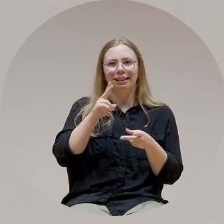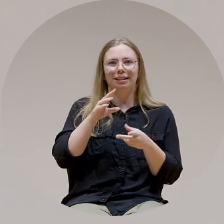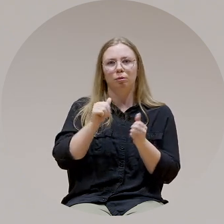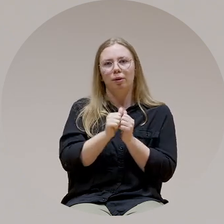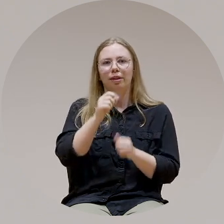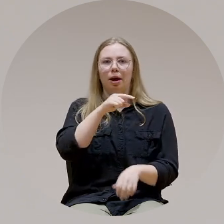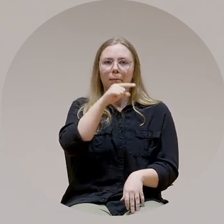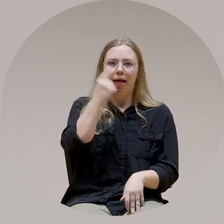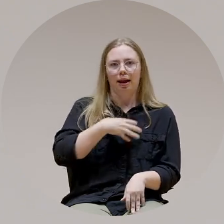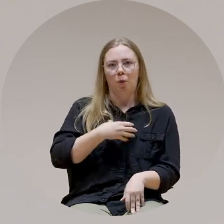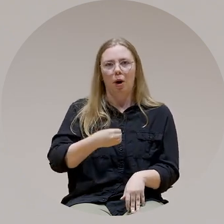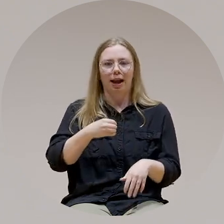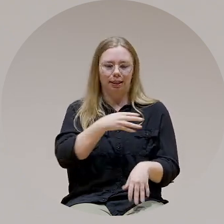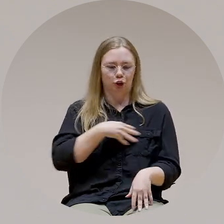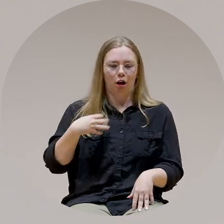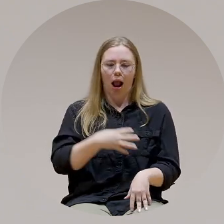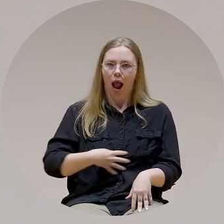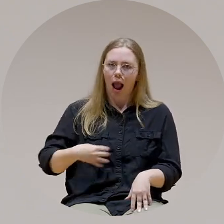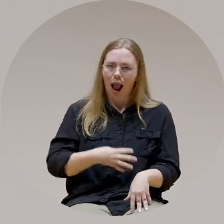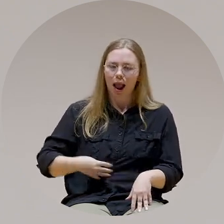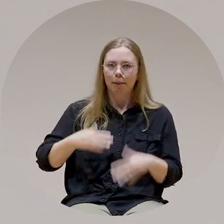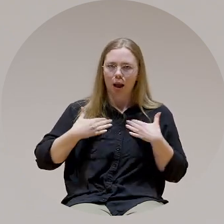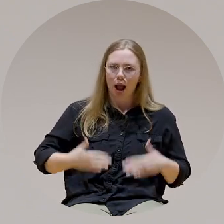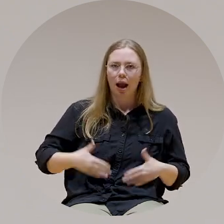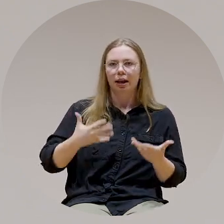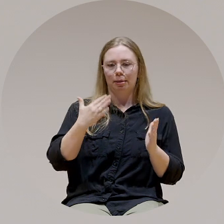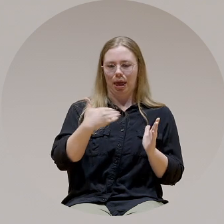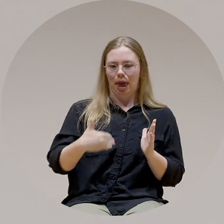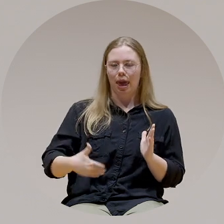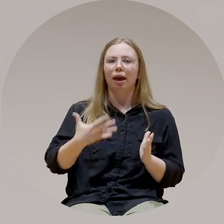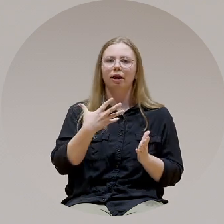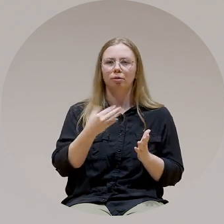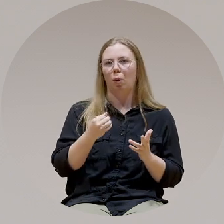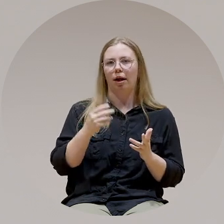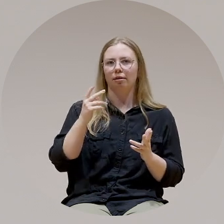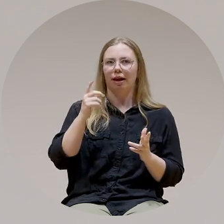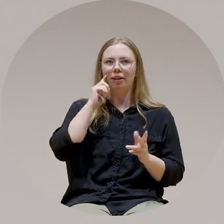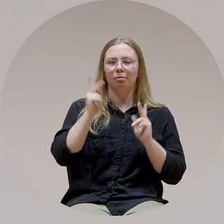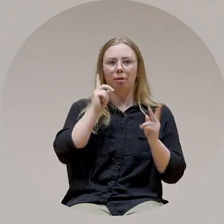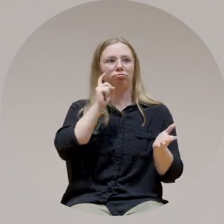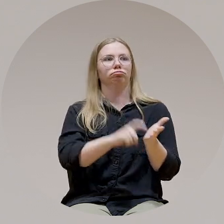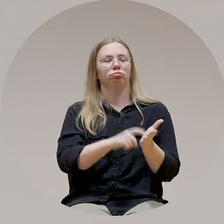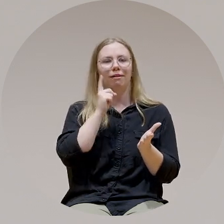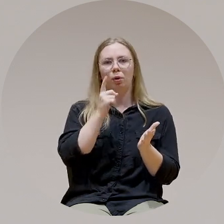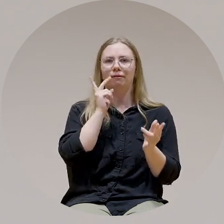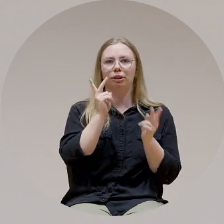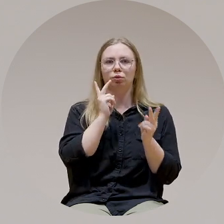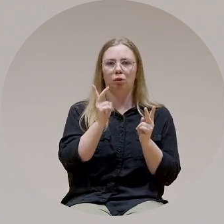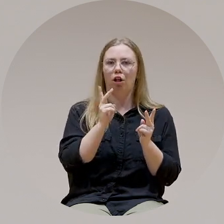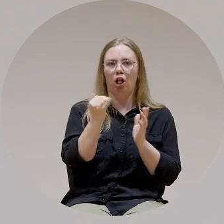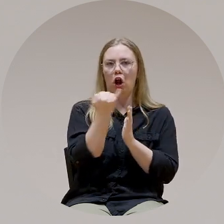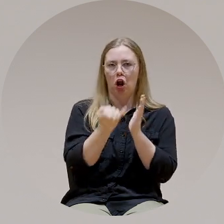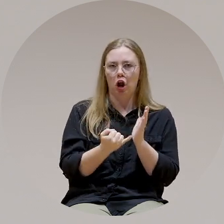white striped painted bodies, and so they're very familiar, I think, for visual arts.